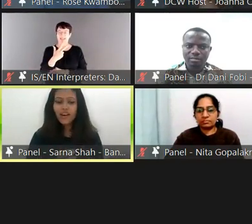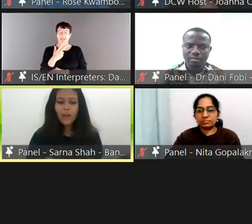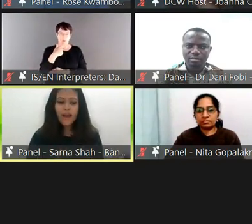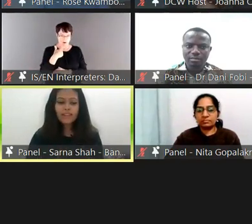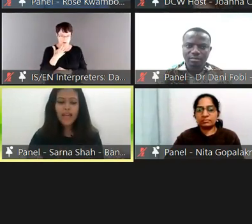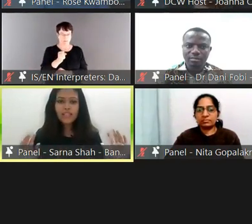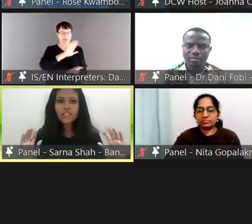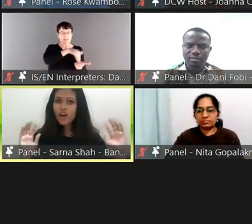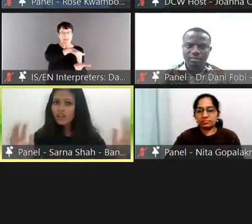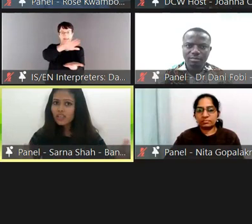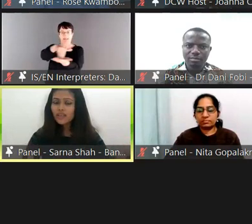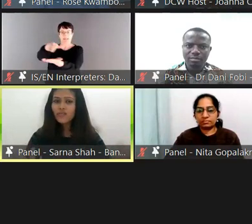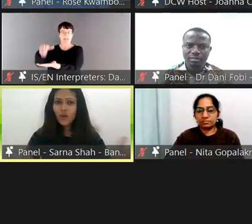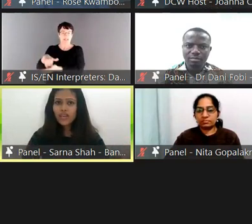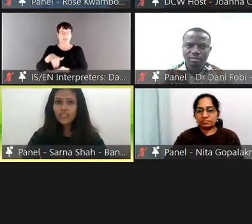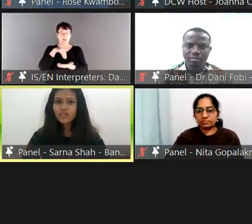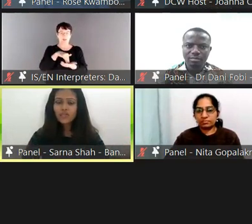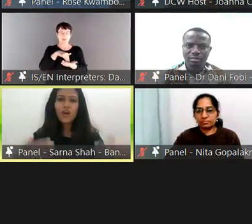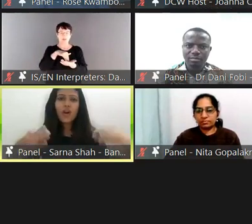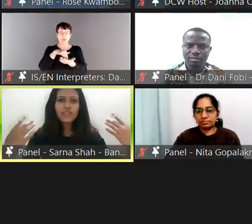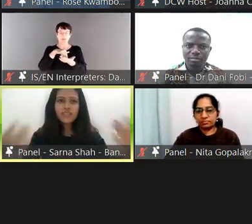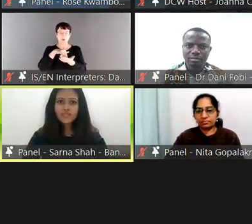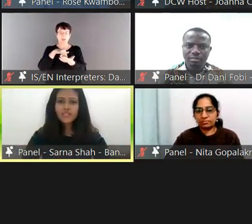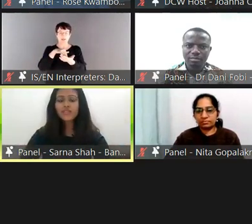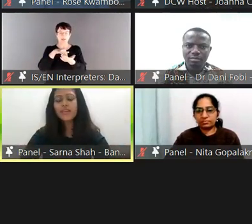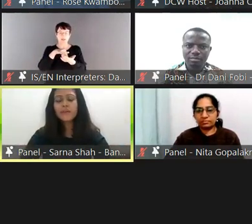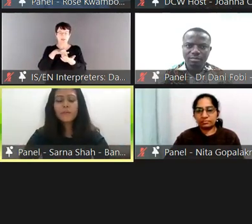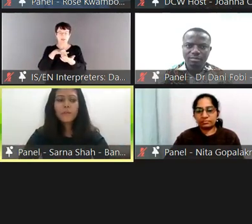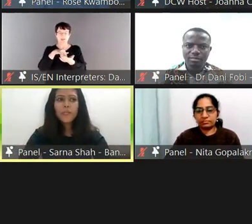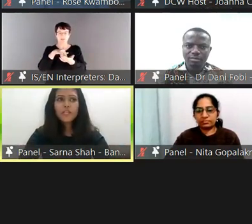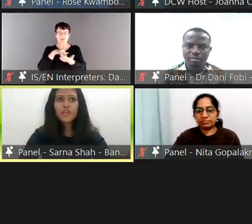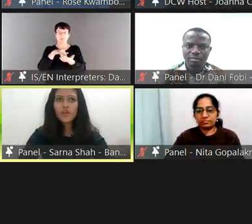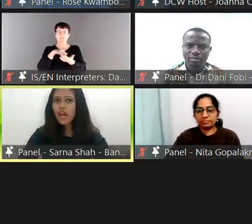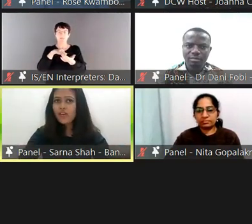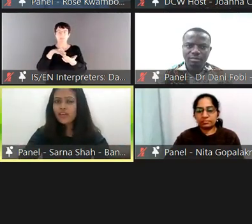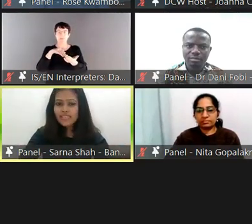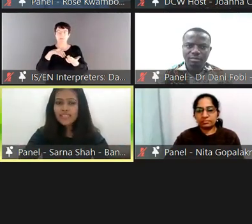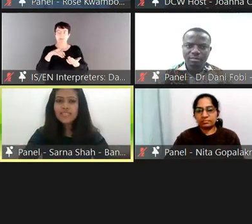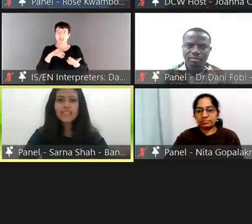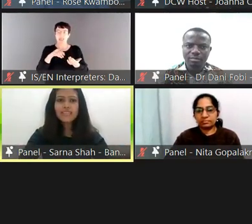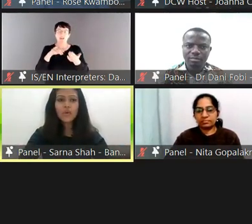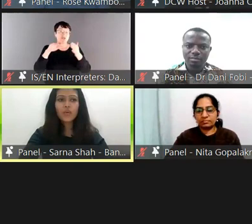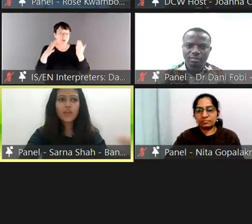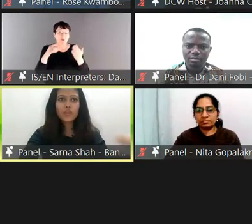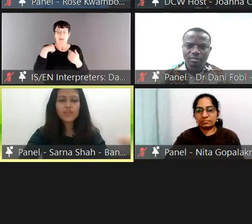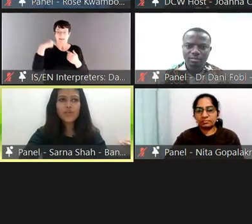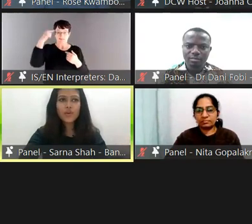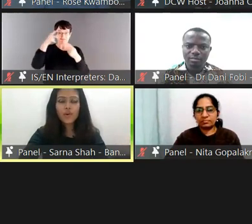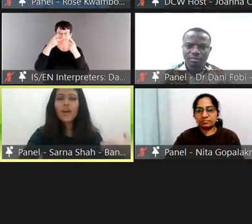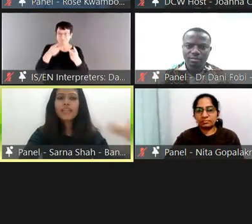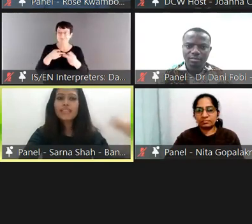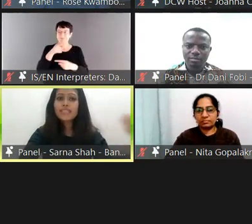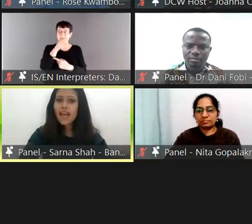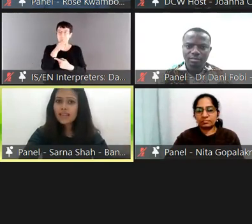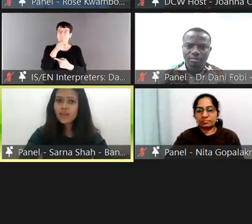center, but that is only focused on deaf children. So in our ECD center, we used